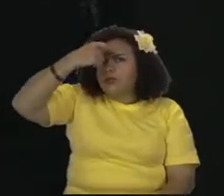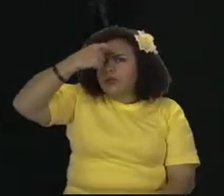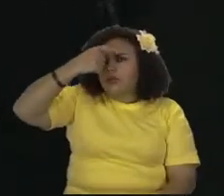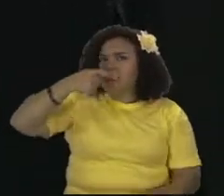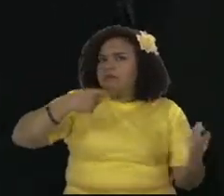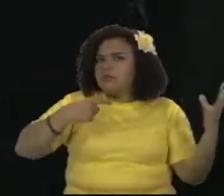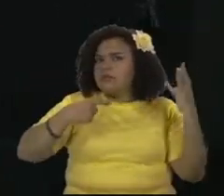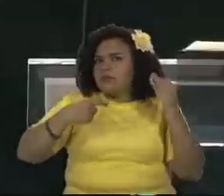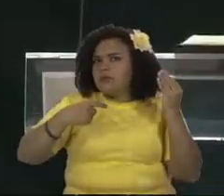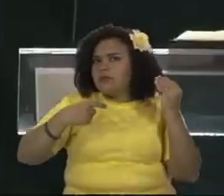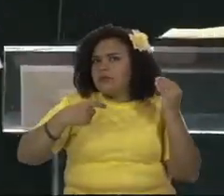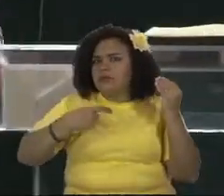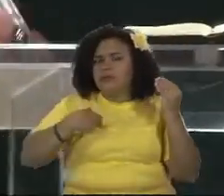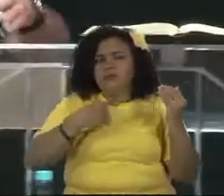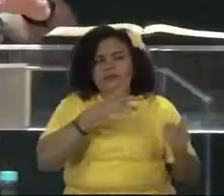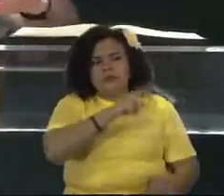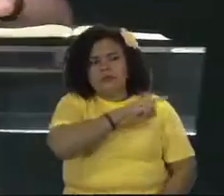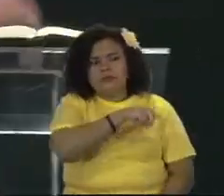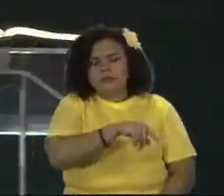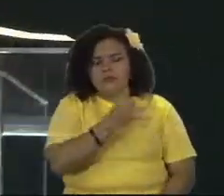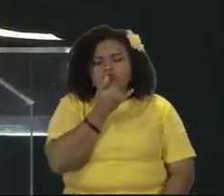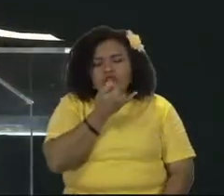until Jesus comes back.